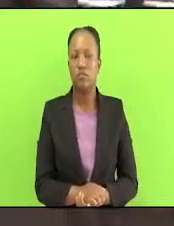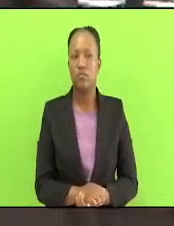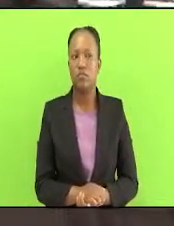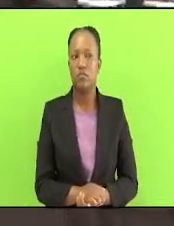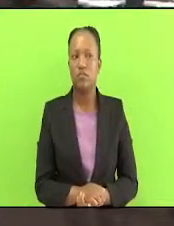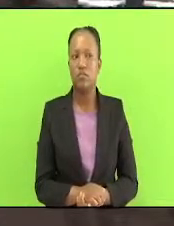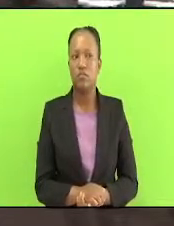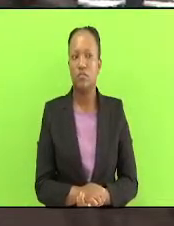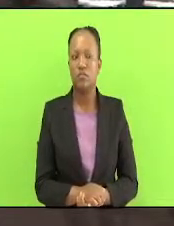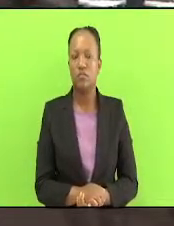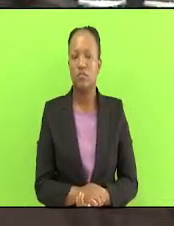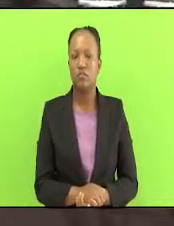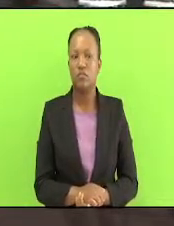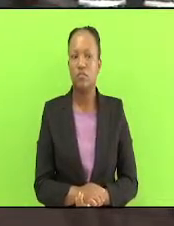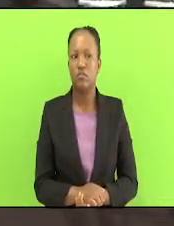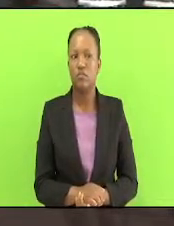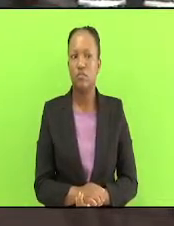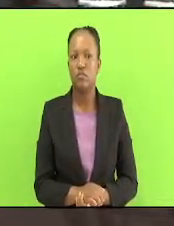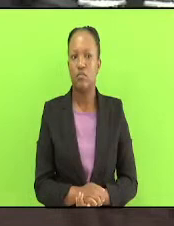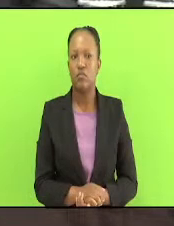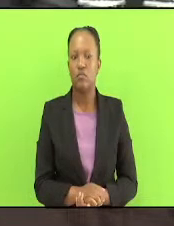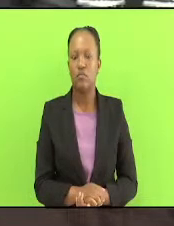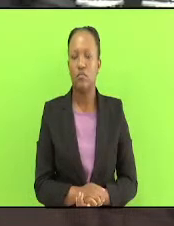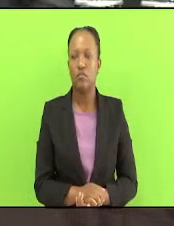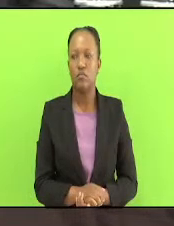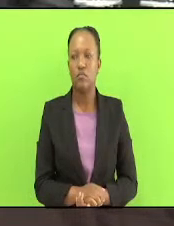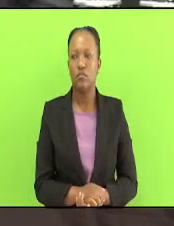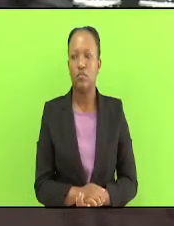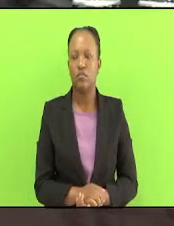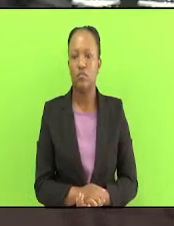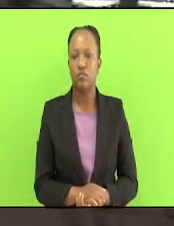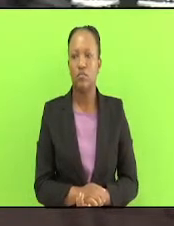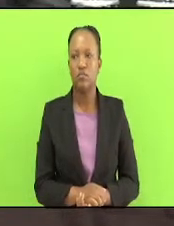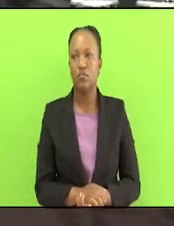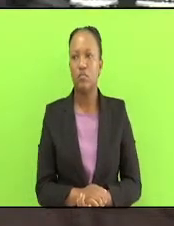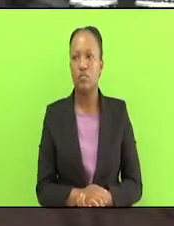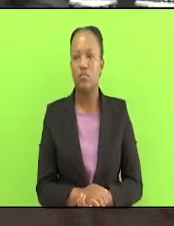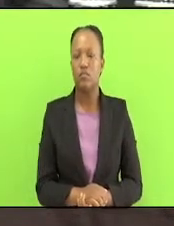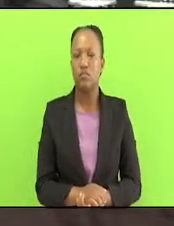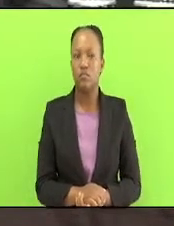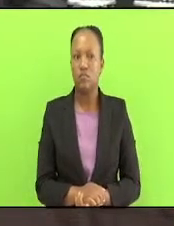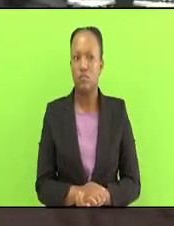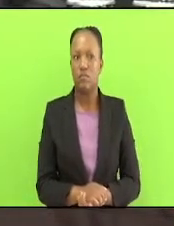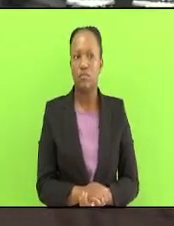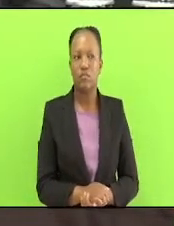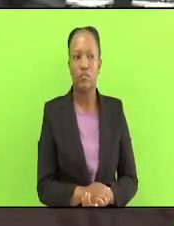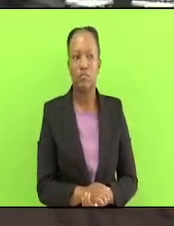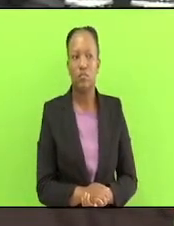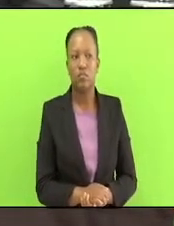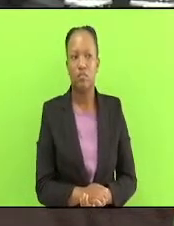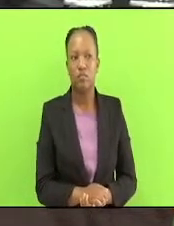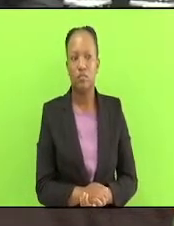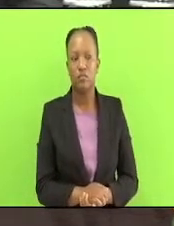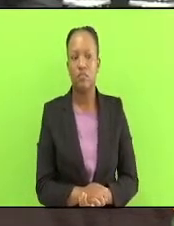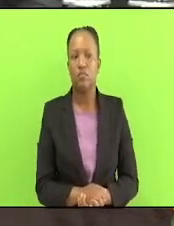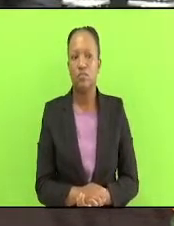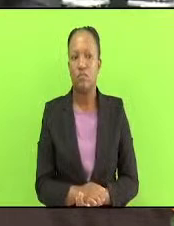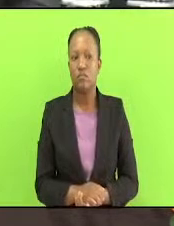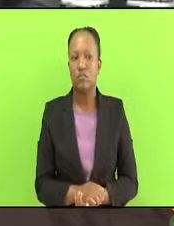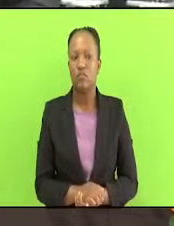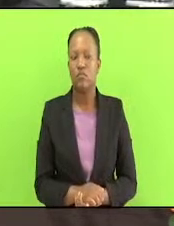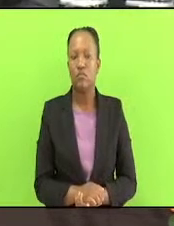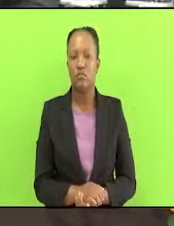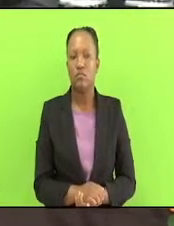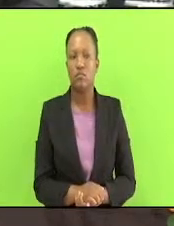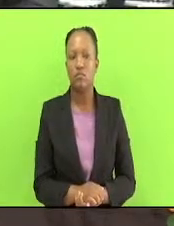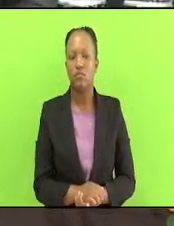jaaka masetlapelo mme ka maswabi seo ga saka sa dirwa ka gone se ne se tshwanetse se dira gore batho ba nne ba lekele